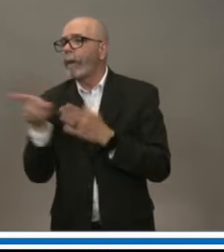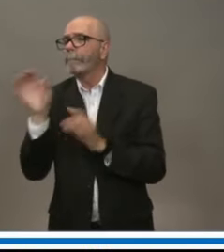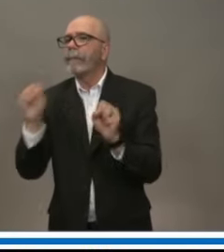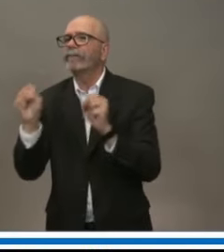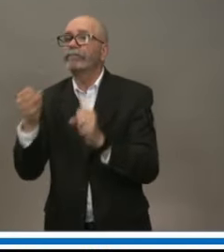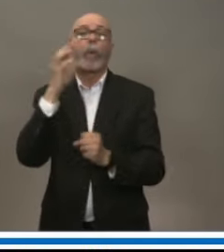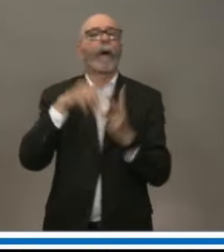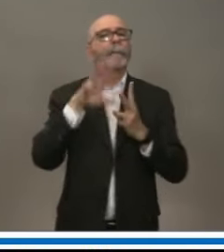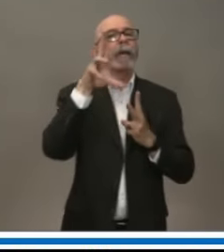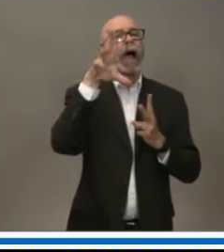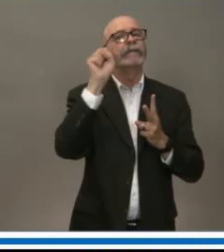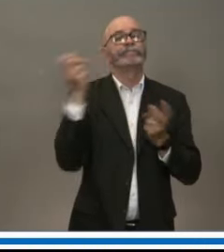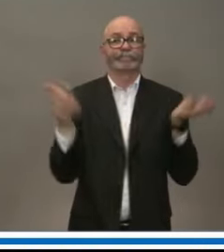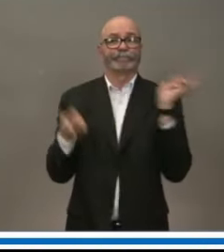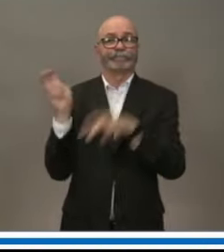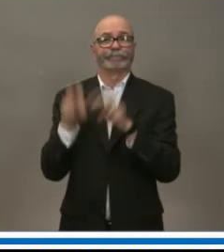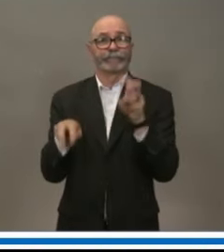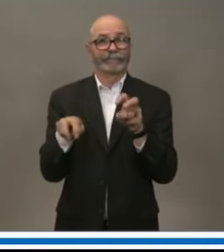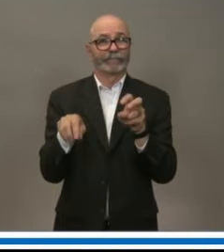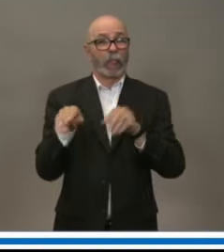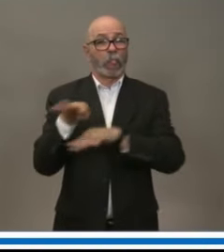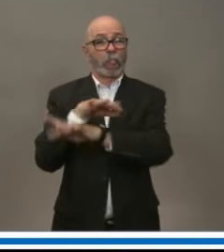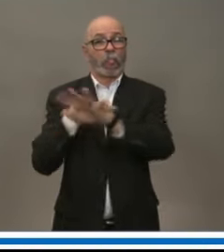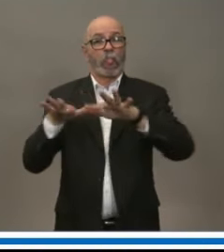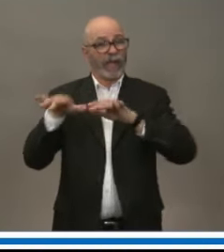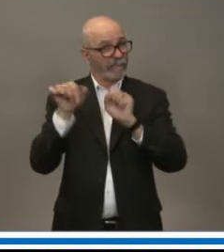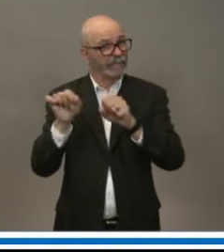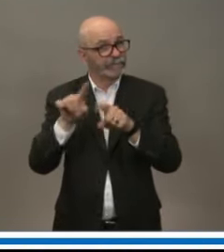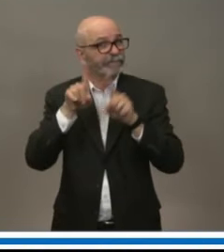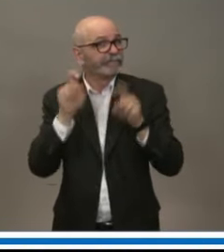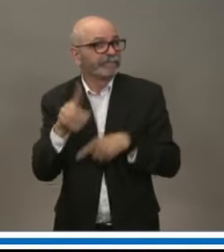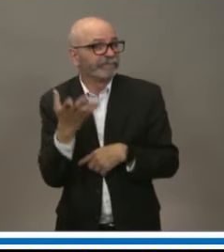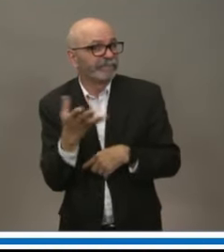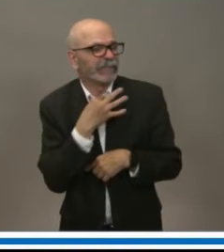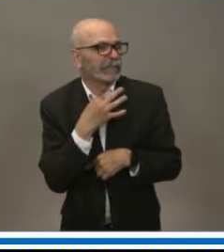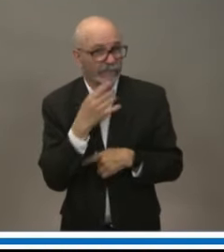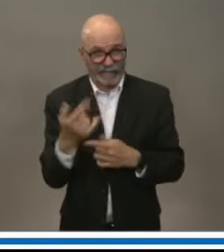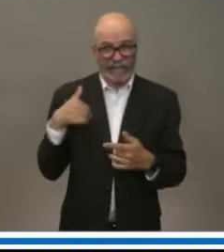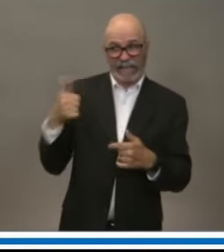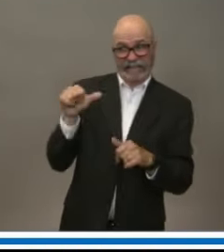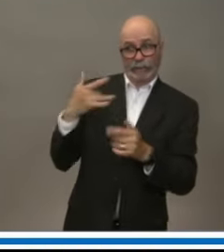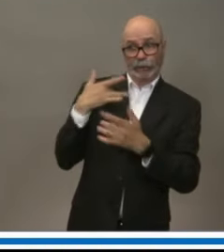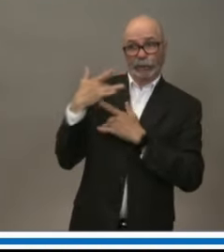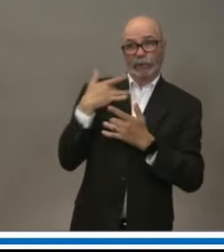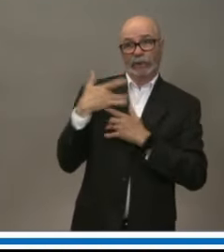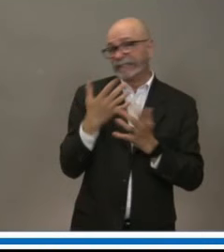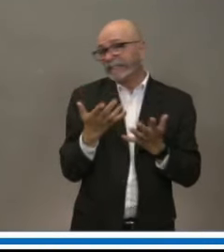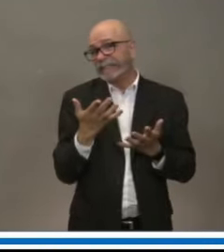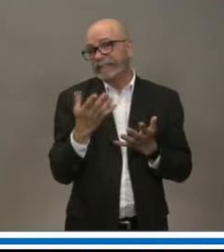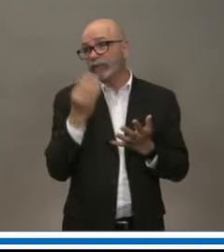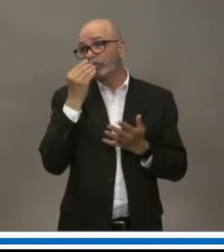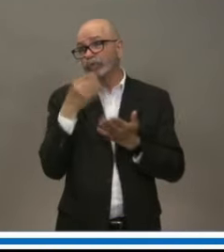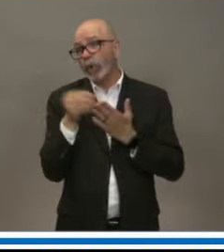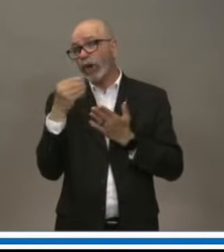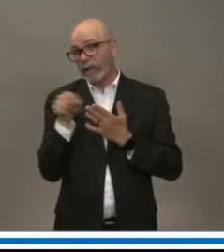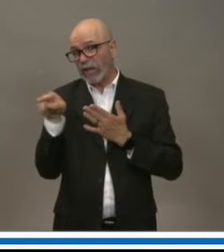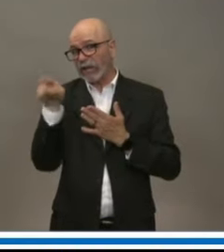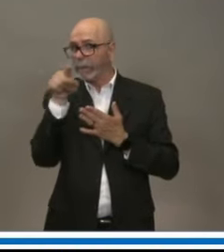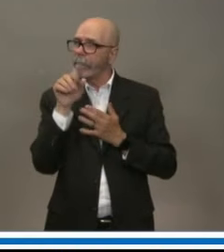just wondering about enforcement. Is this an area of concern? Are these areas, grocery stores, transit, with people